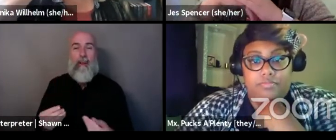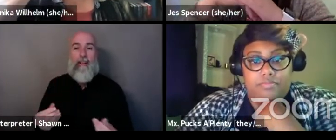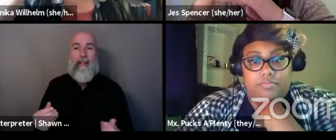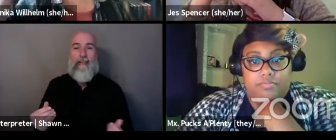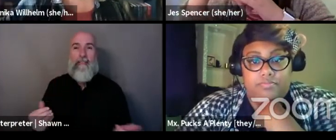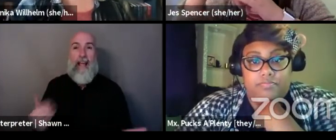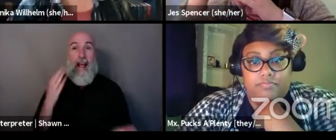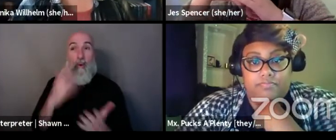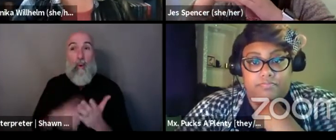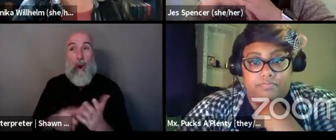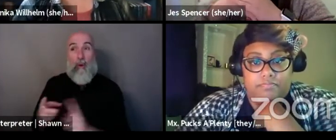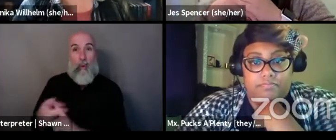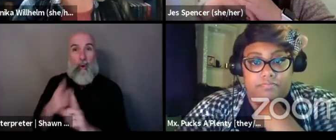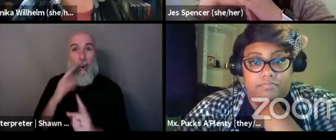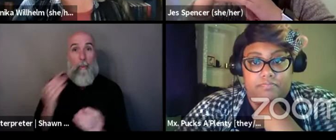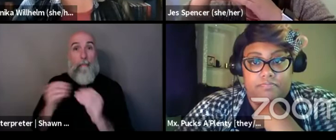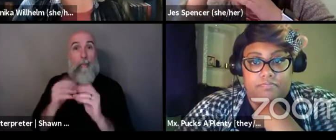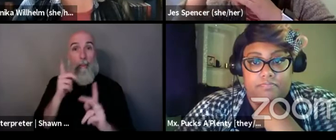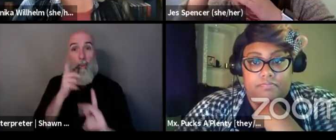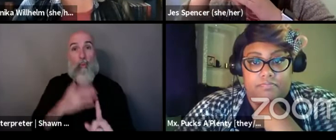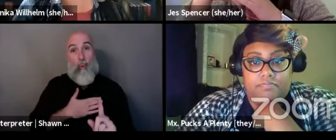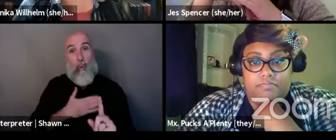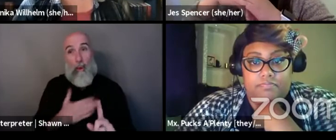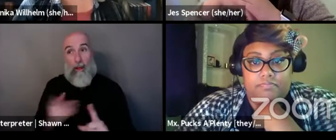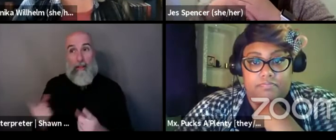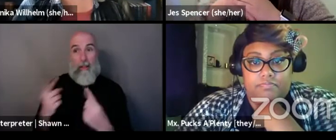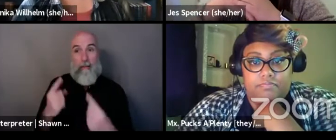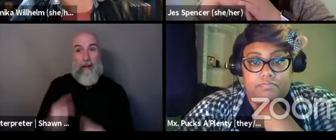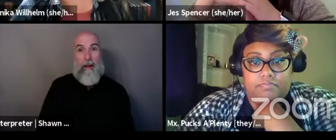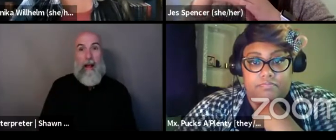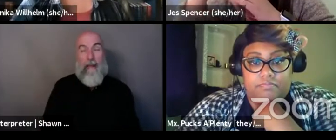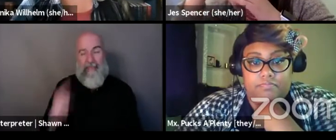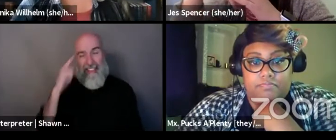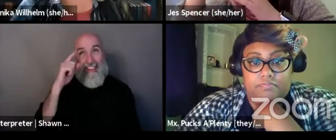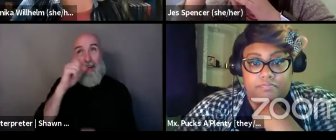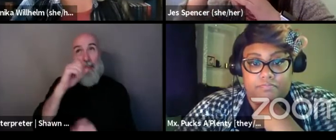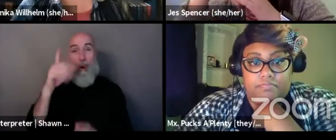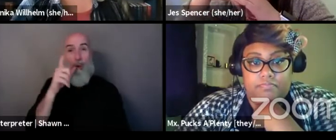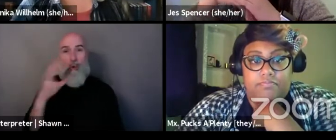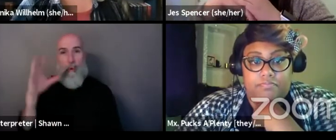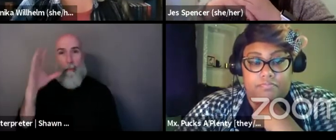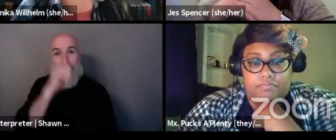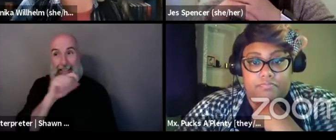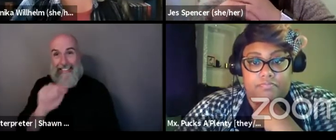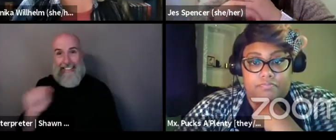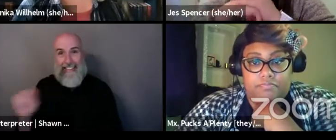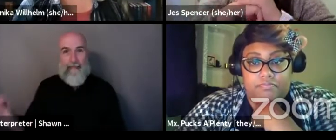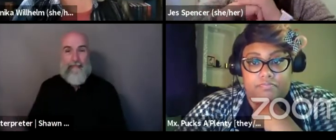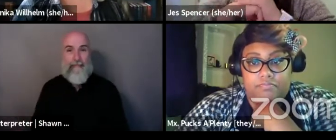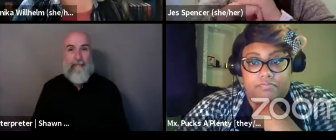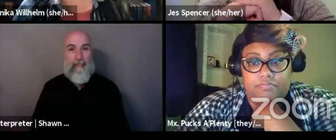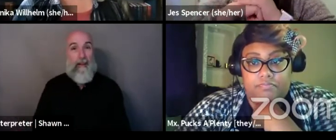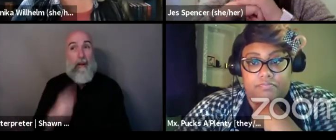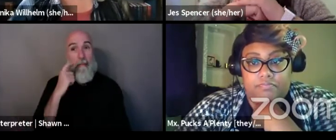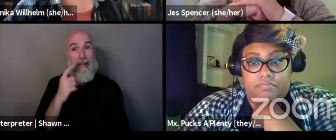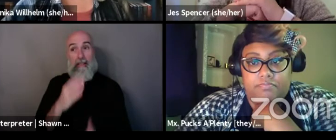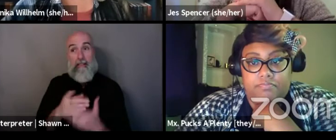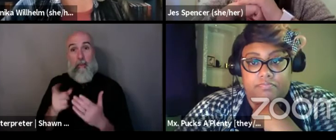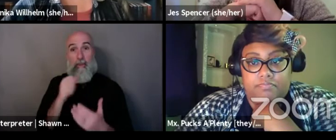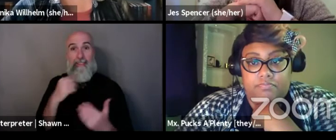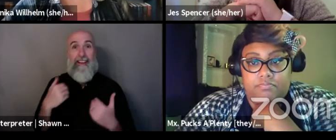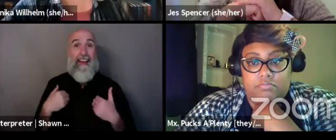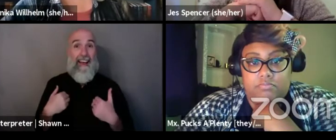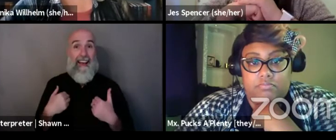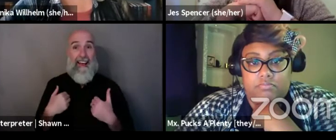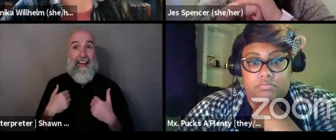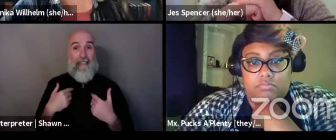gonna get more people who are gonna be willing to come out. Think of who you are missing out on. Because someone does not have access